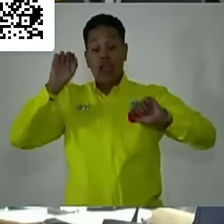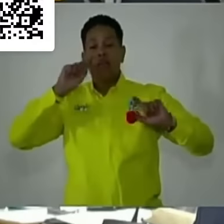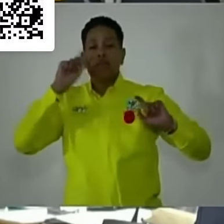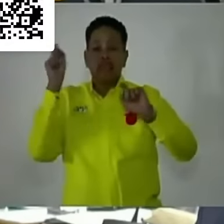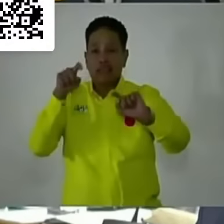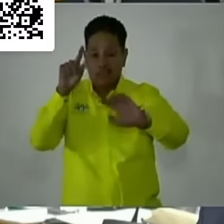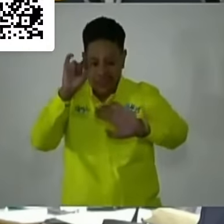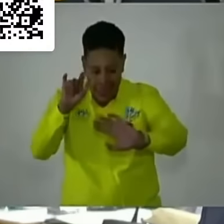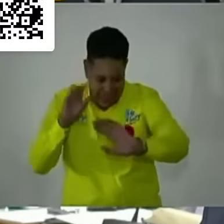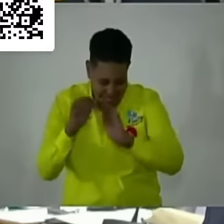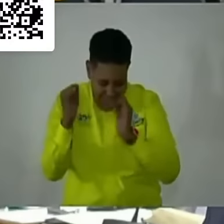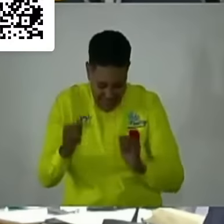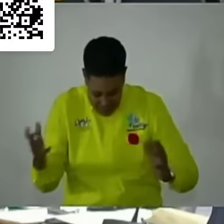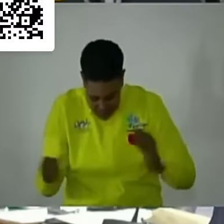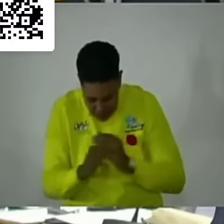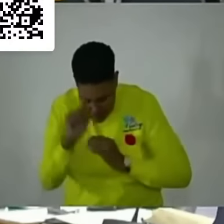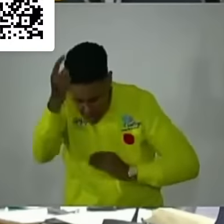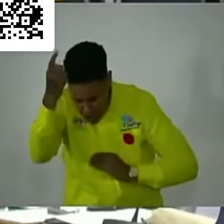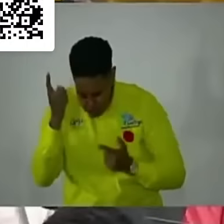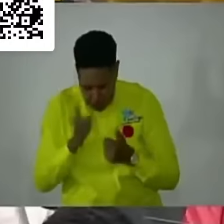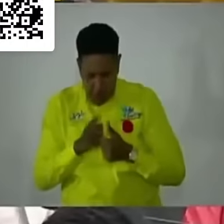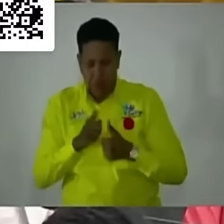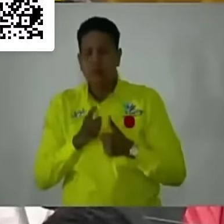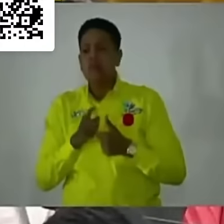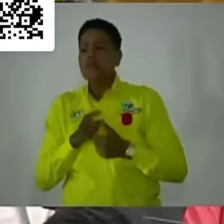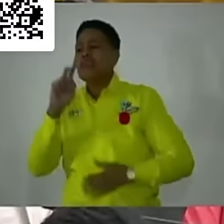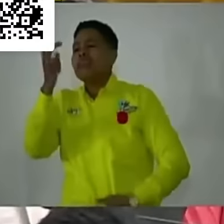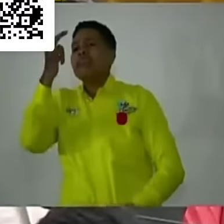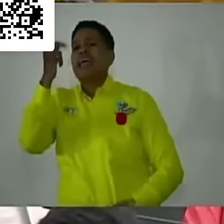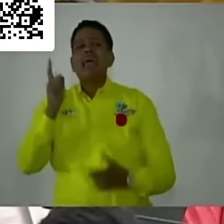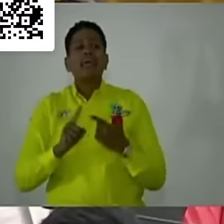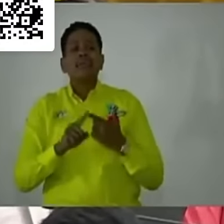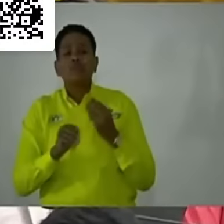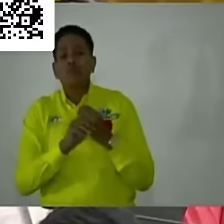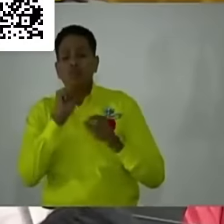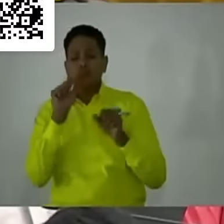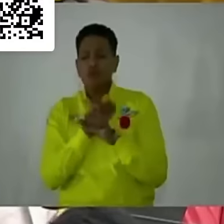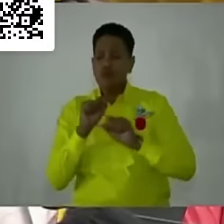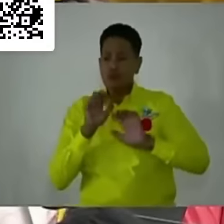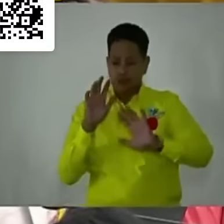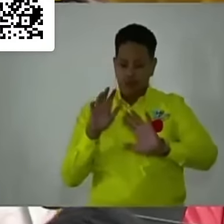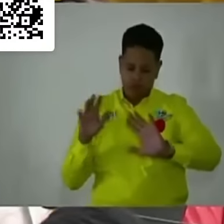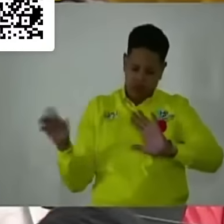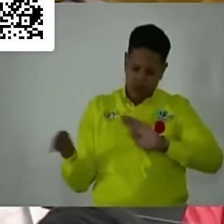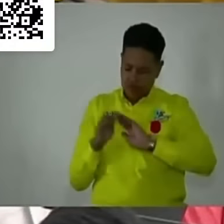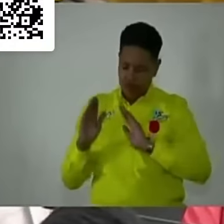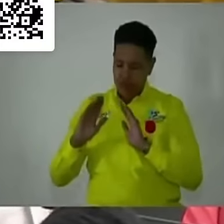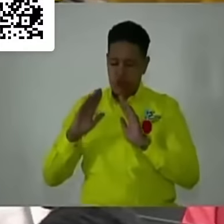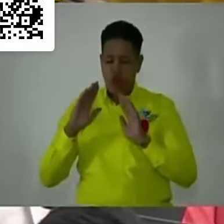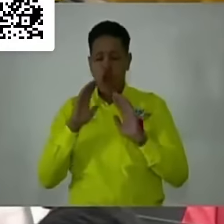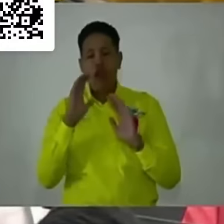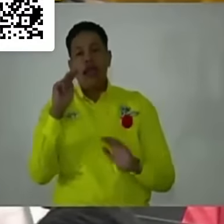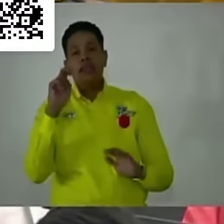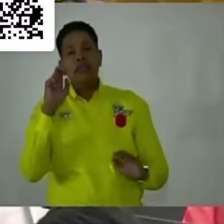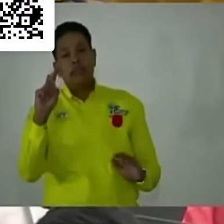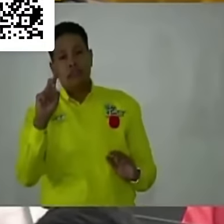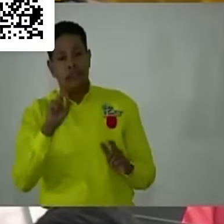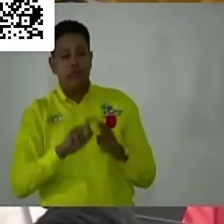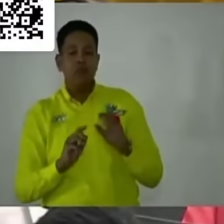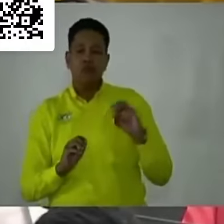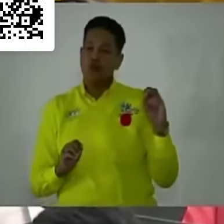that individual. So that's the first question. The second one is around communicable versus